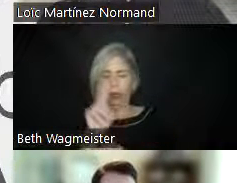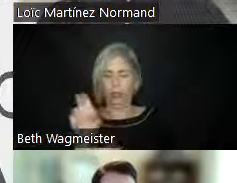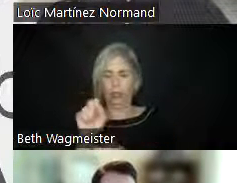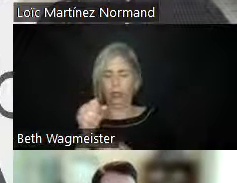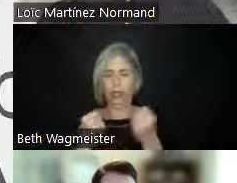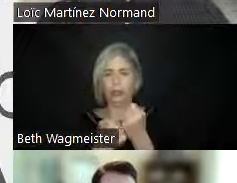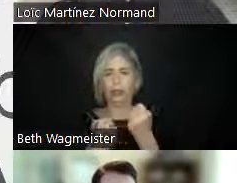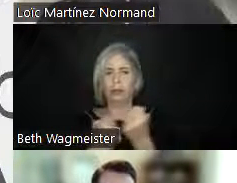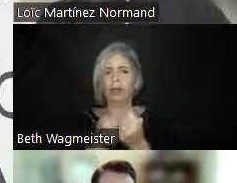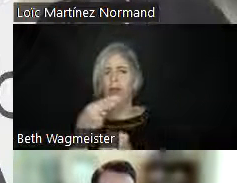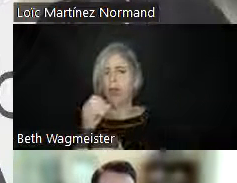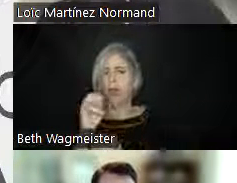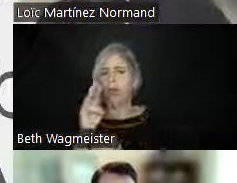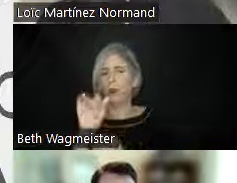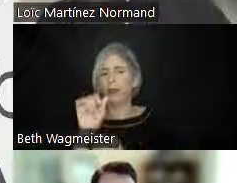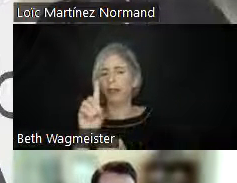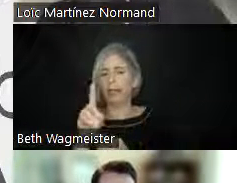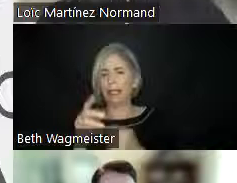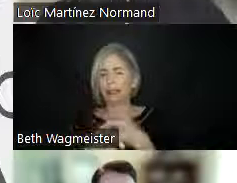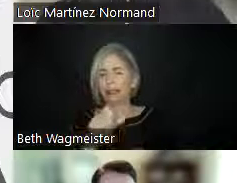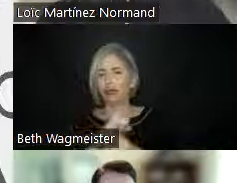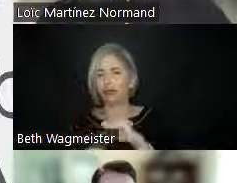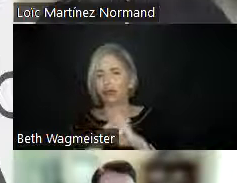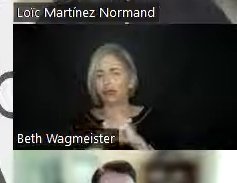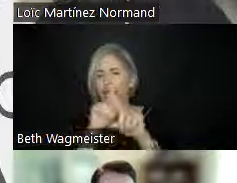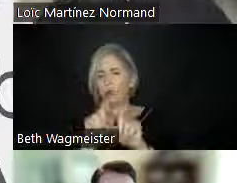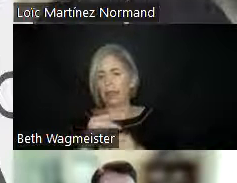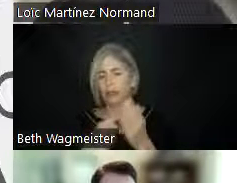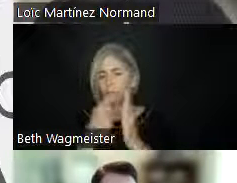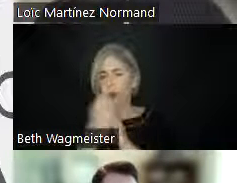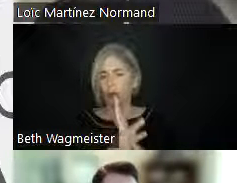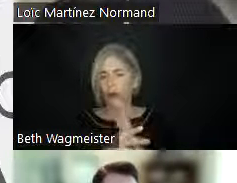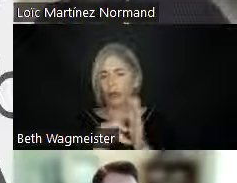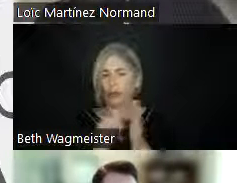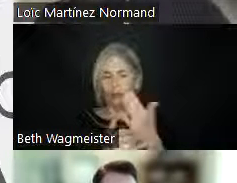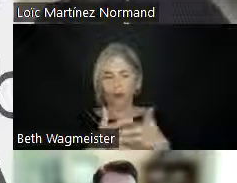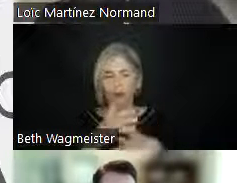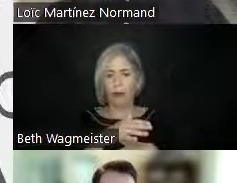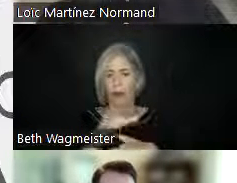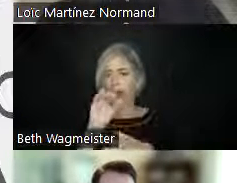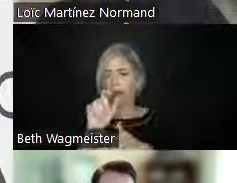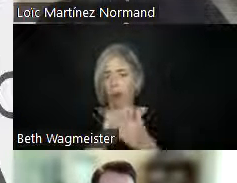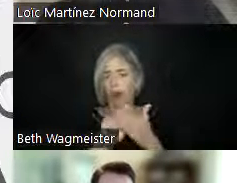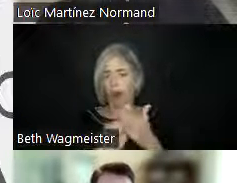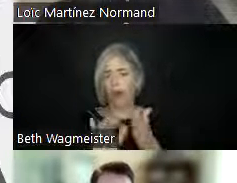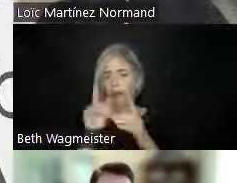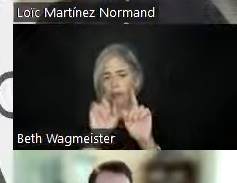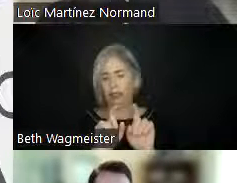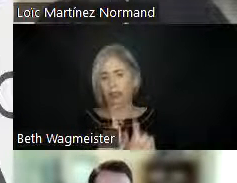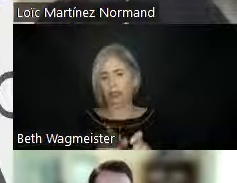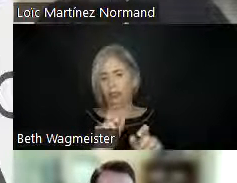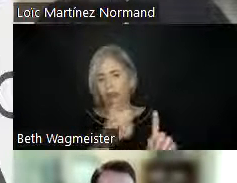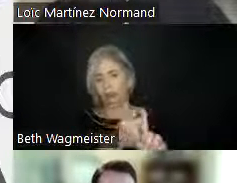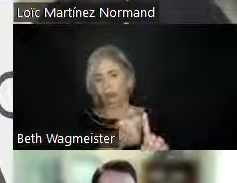Department of Homeland Security and their Trusted Tester program, and was one of the primary co-authors of the Trusted Tester manual